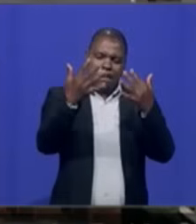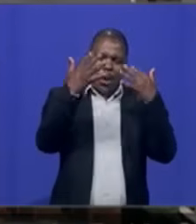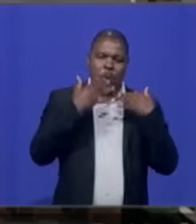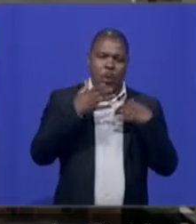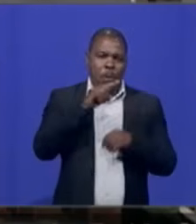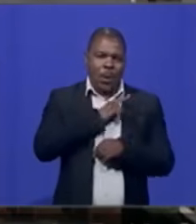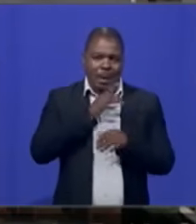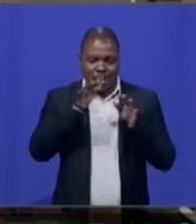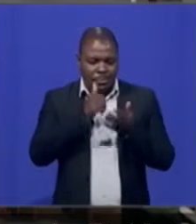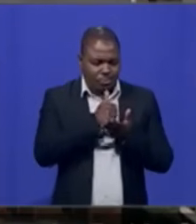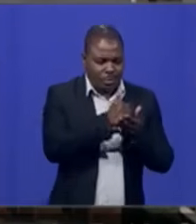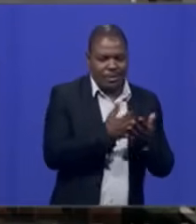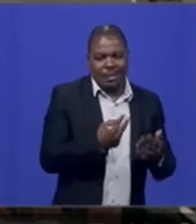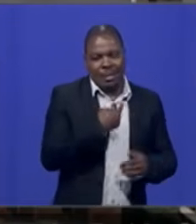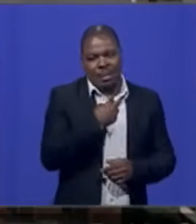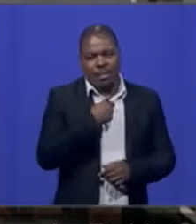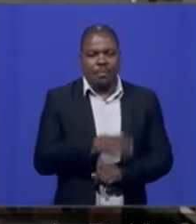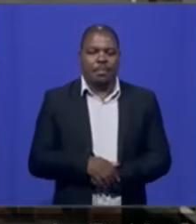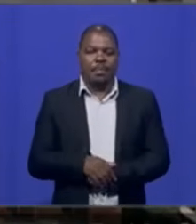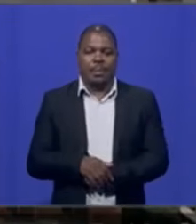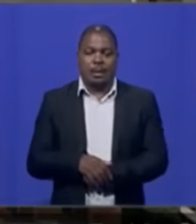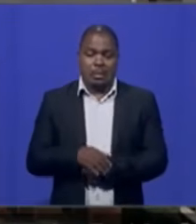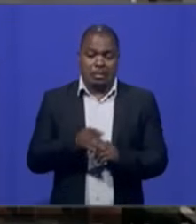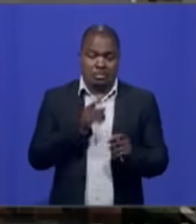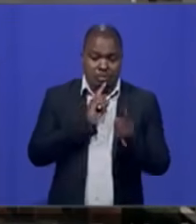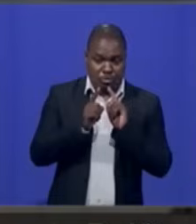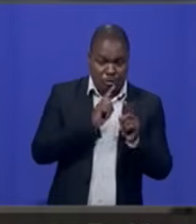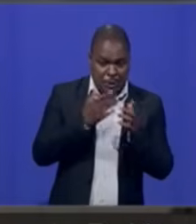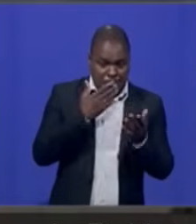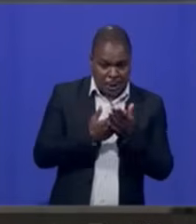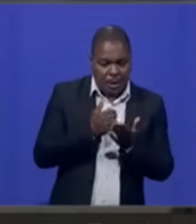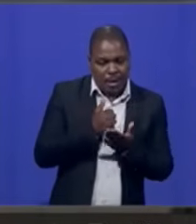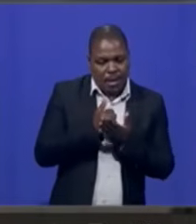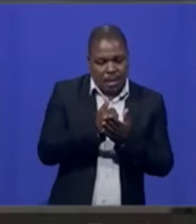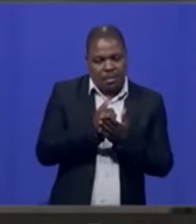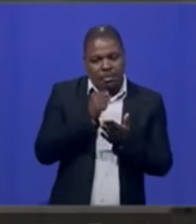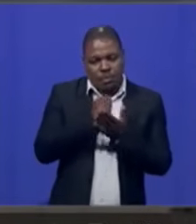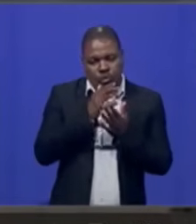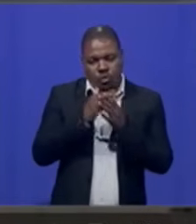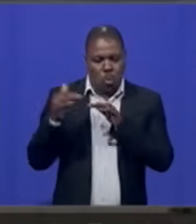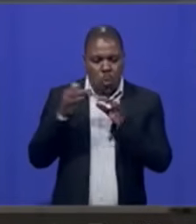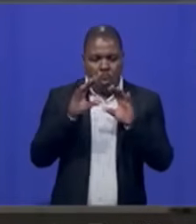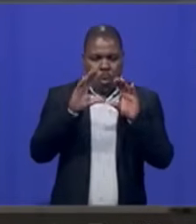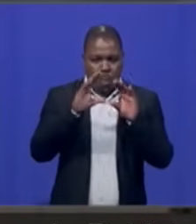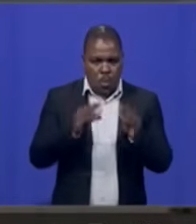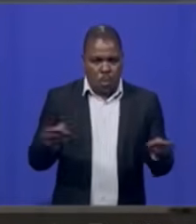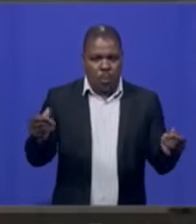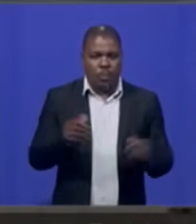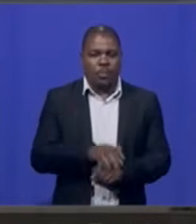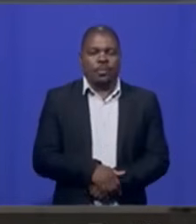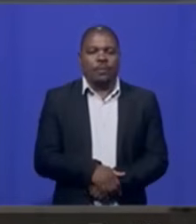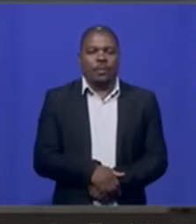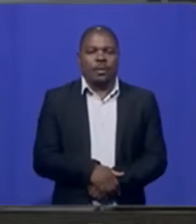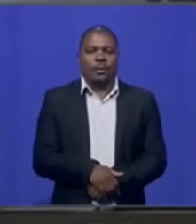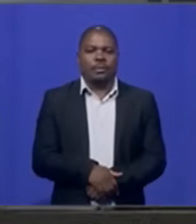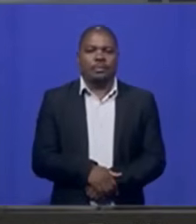reach them. Hona le tshepo e hlokolosi ya hore ditherisano di ka lelekela ho kgaotsa ha ditlhaselo tsena. I think some